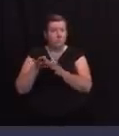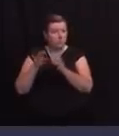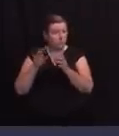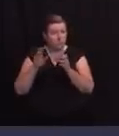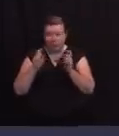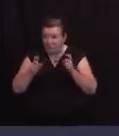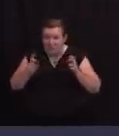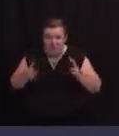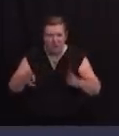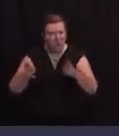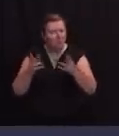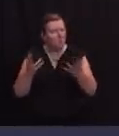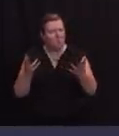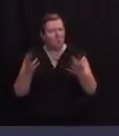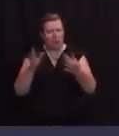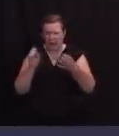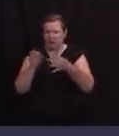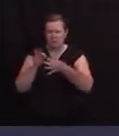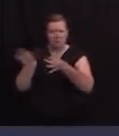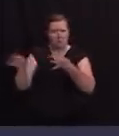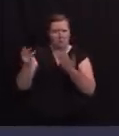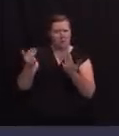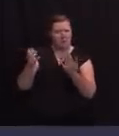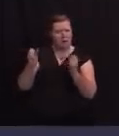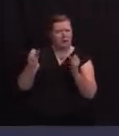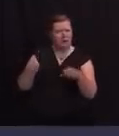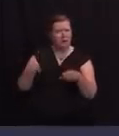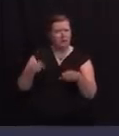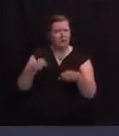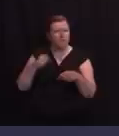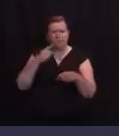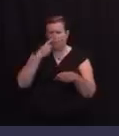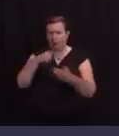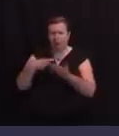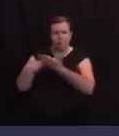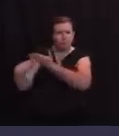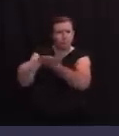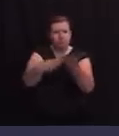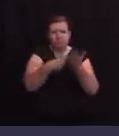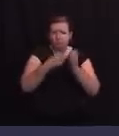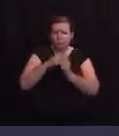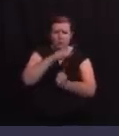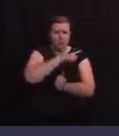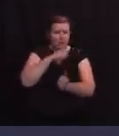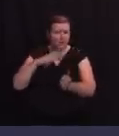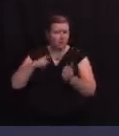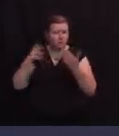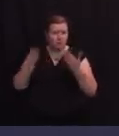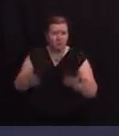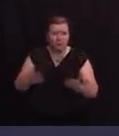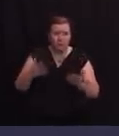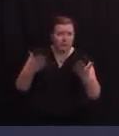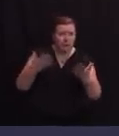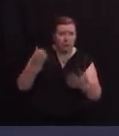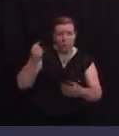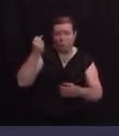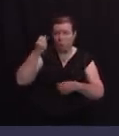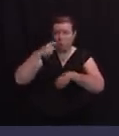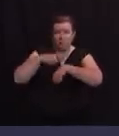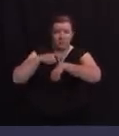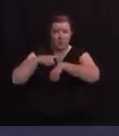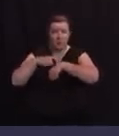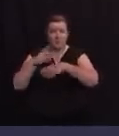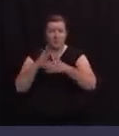the legislative leadership about it. In fact, we have talked about it. I think that would be a potentially good step, but so I'll leave it at